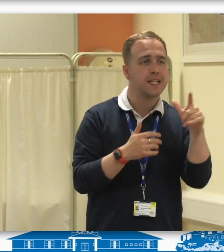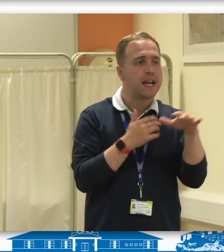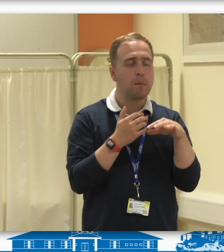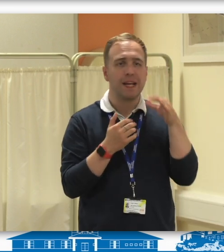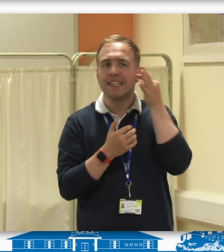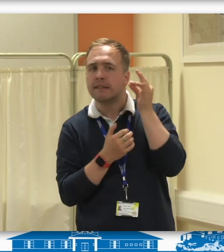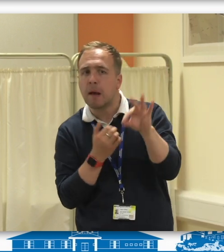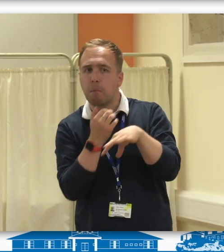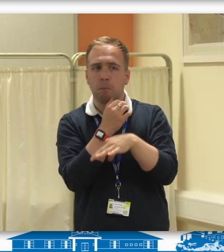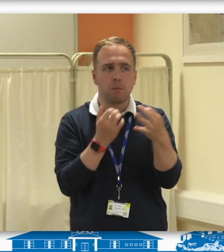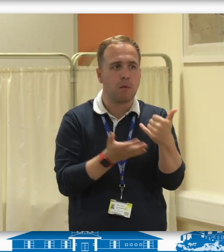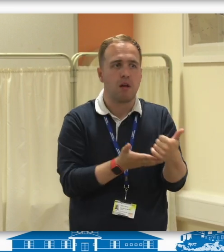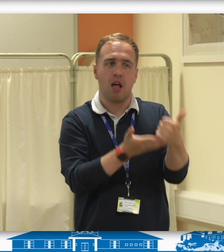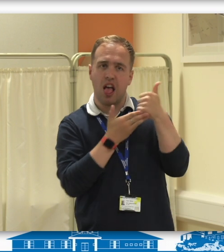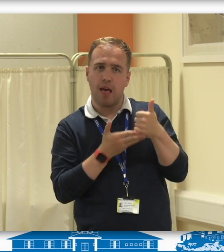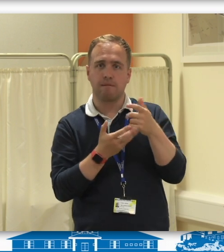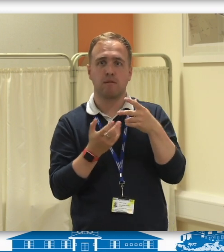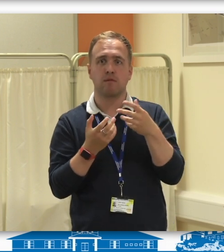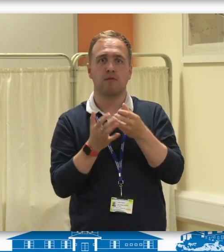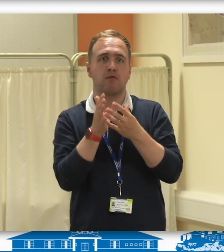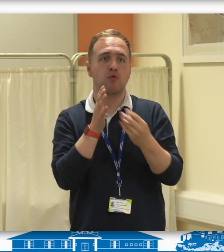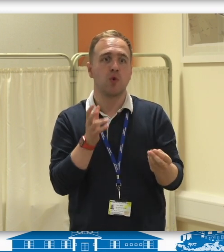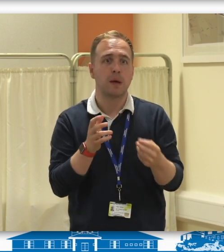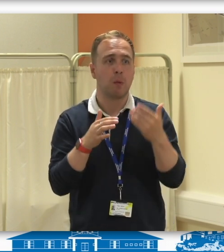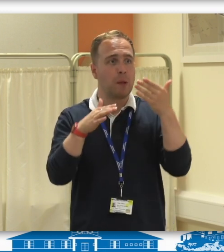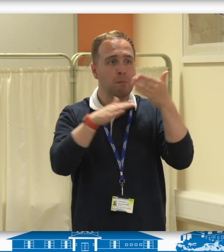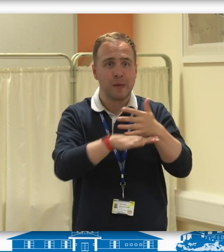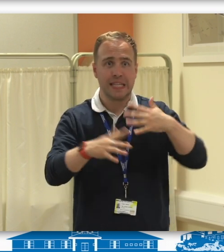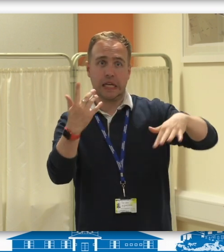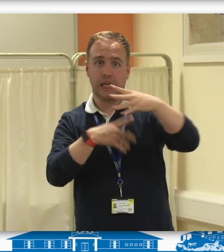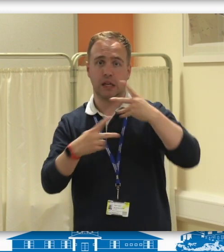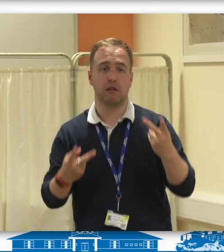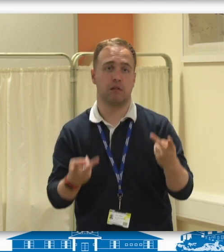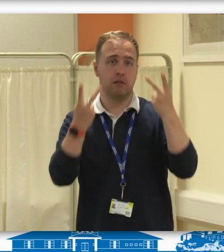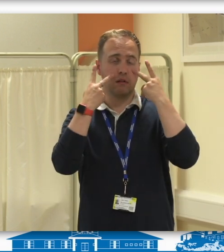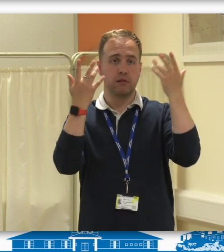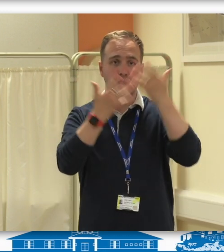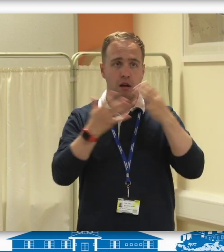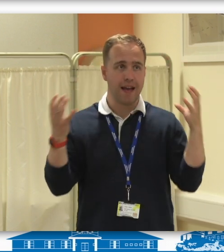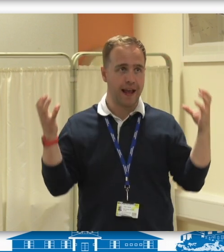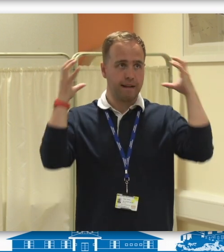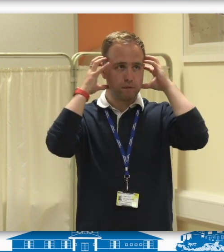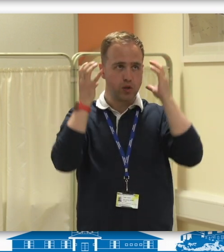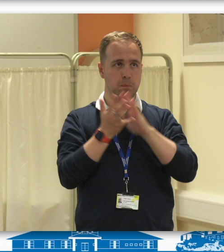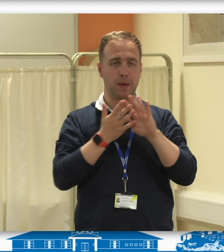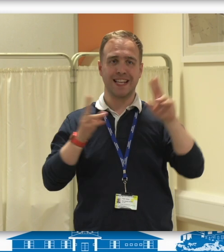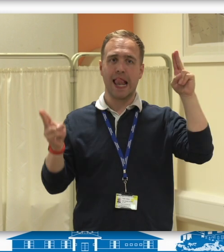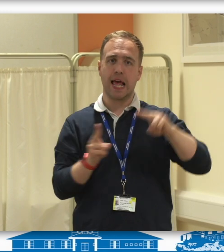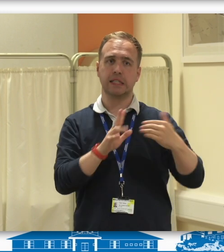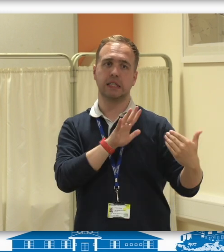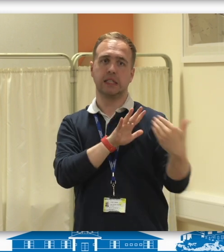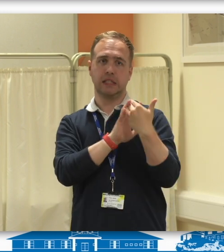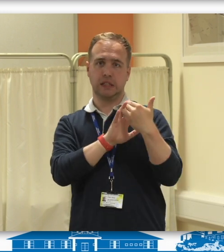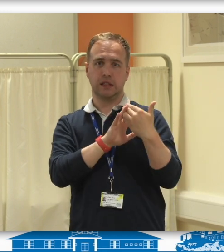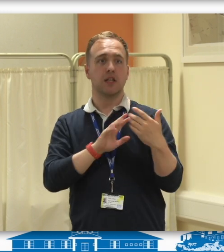difference. For example, wearing sunglasses and headphones in busy places to reduce sensory overload. Using positive thinking to shift